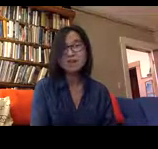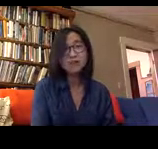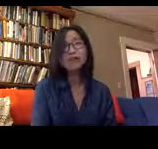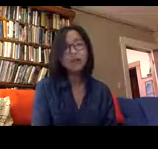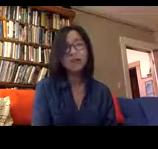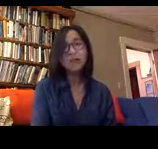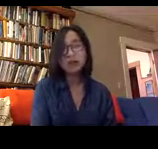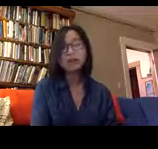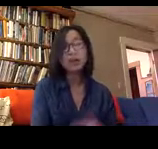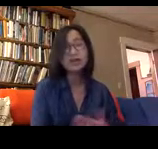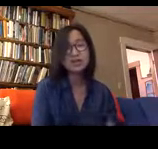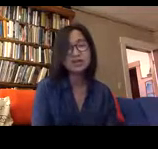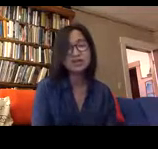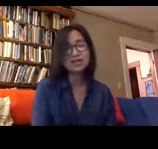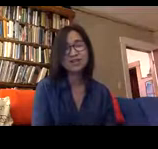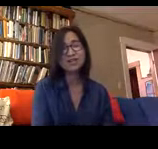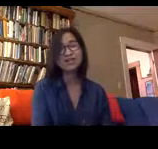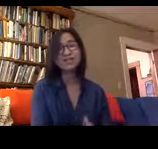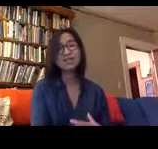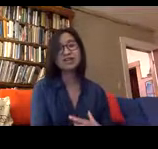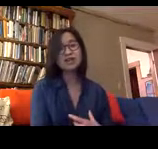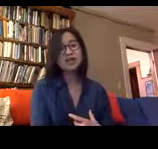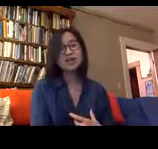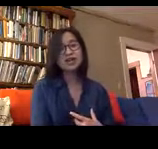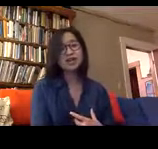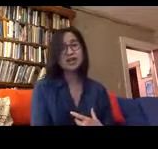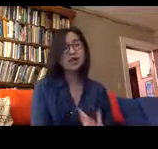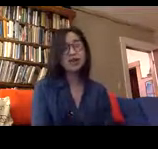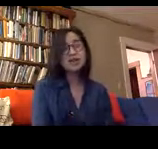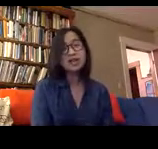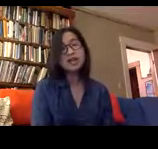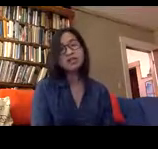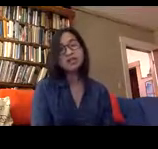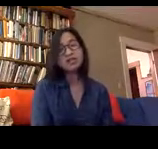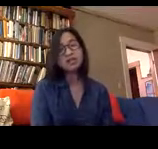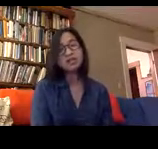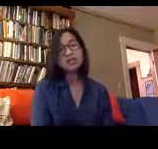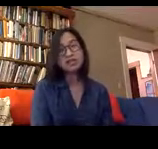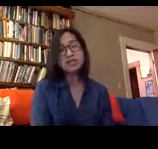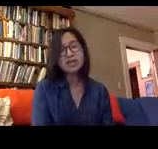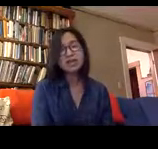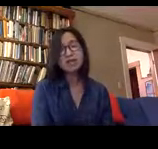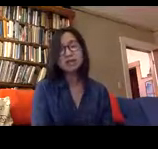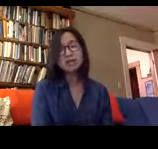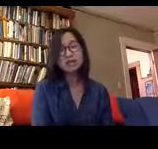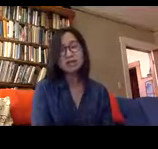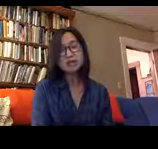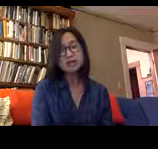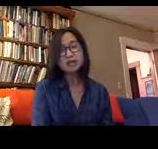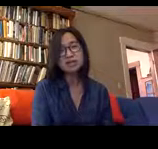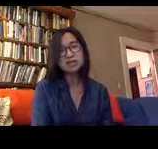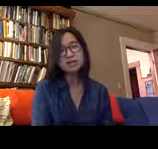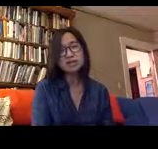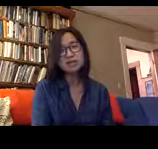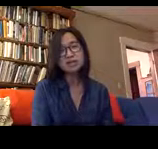just feel I'm right in there. And for a long time, since I came to United